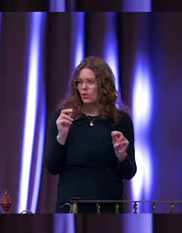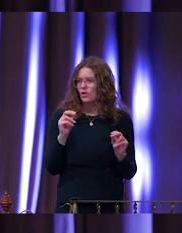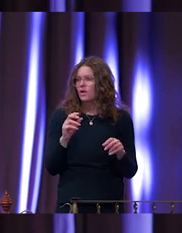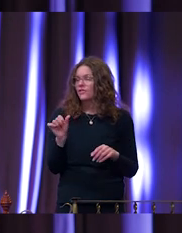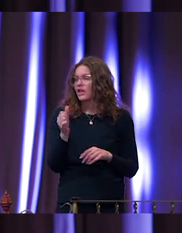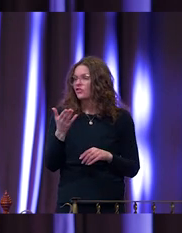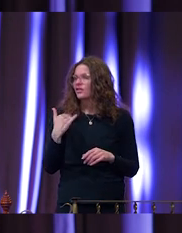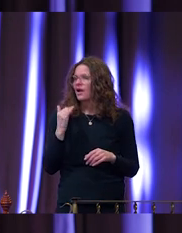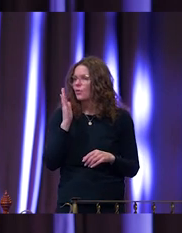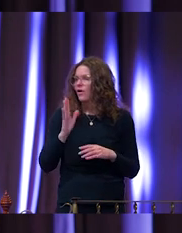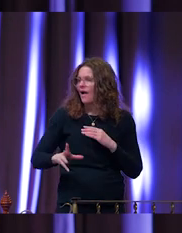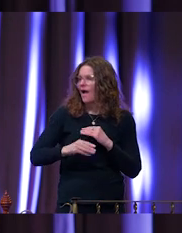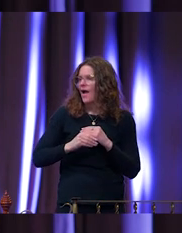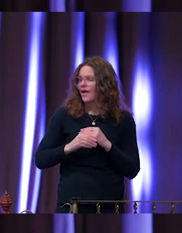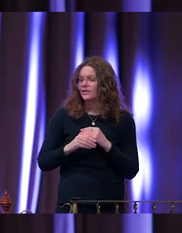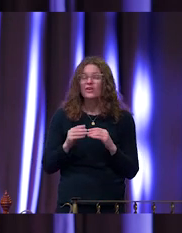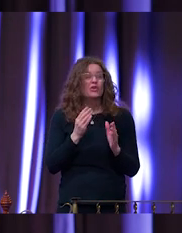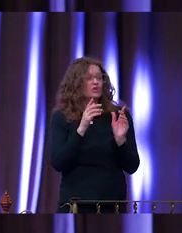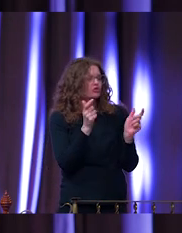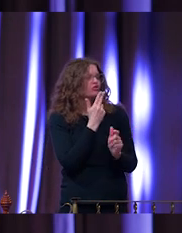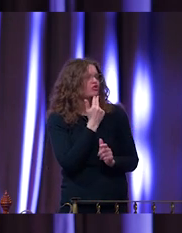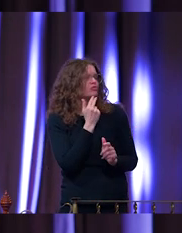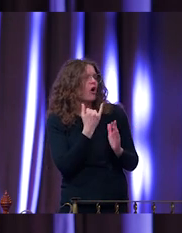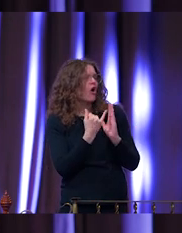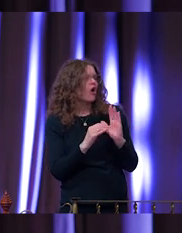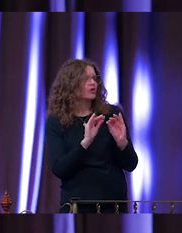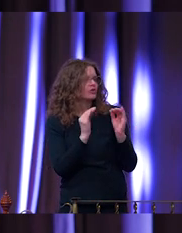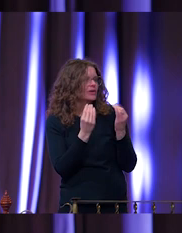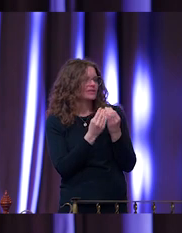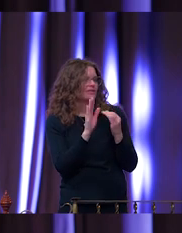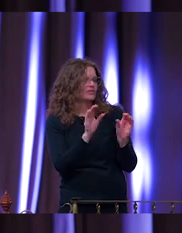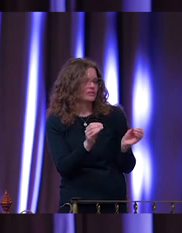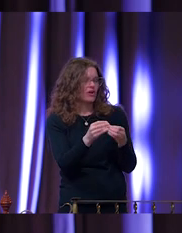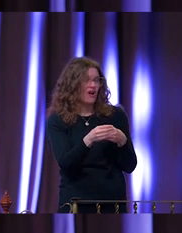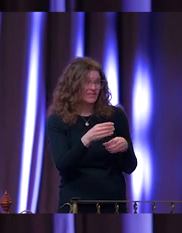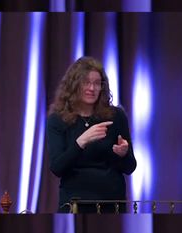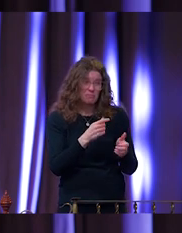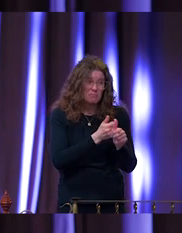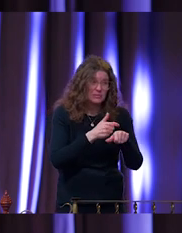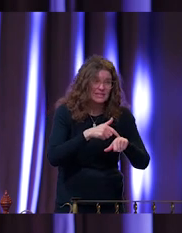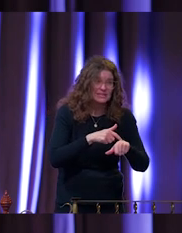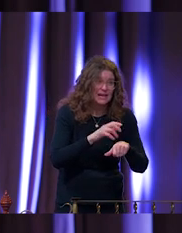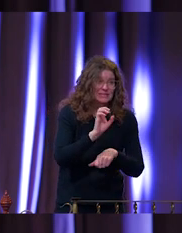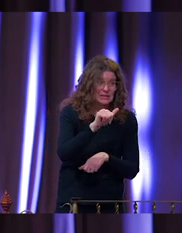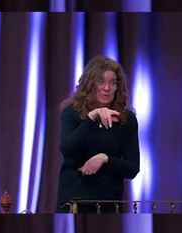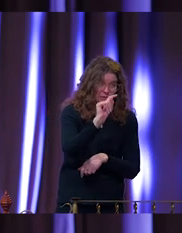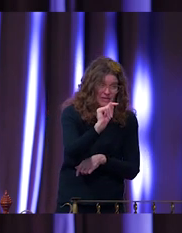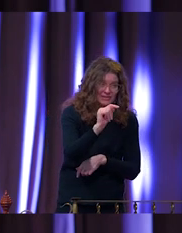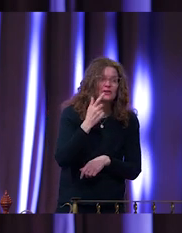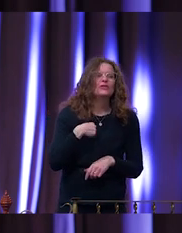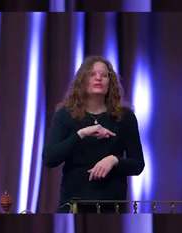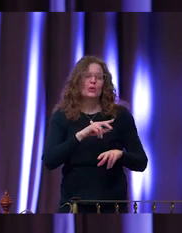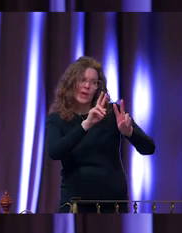I'll add is for really small arts organization, the office is often your apartment. So we also look into that and make sure